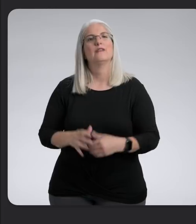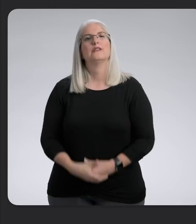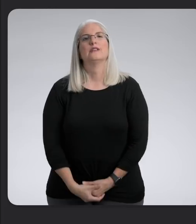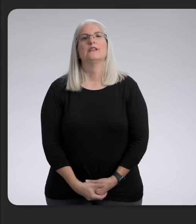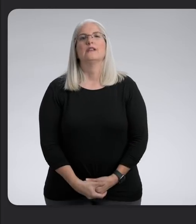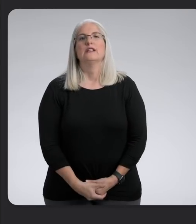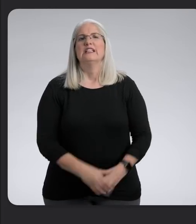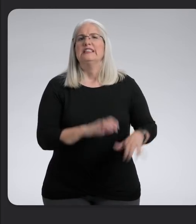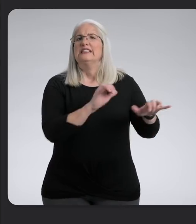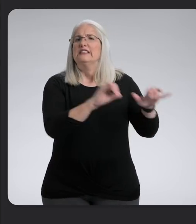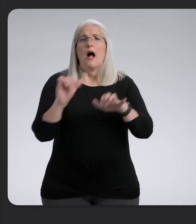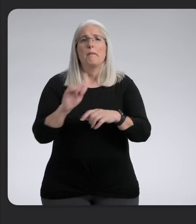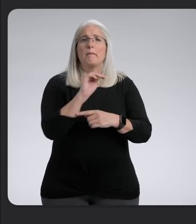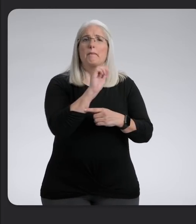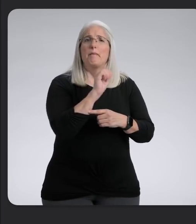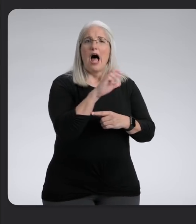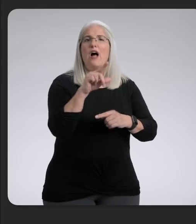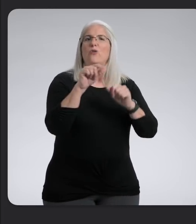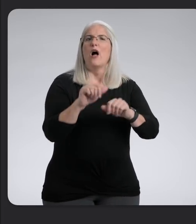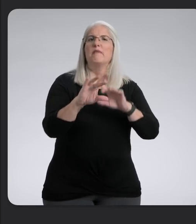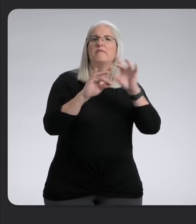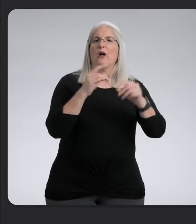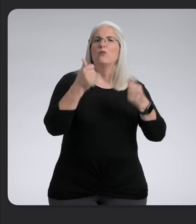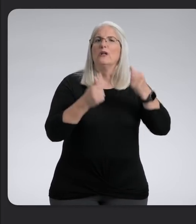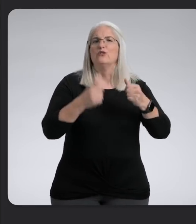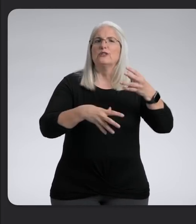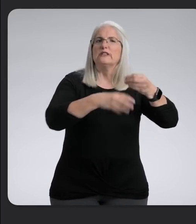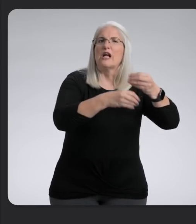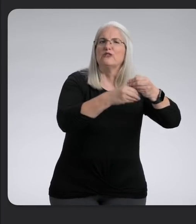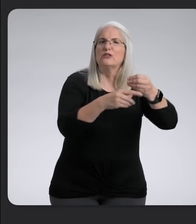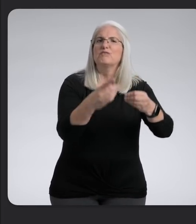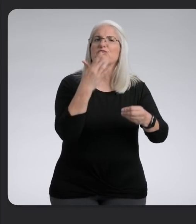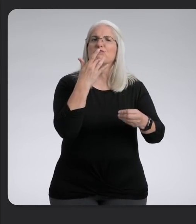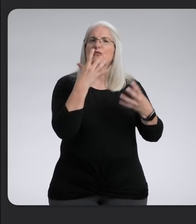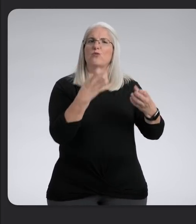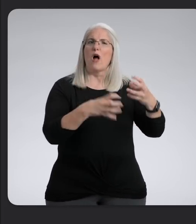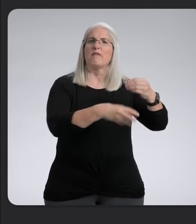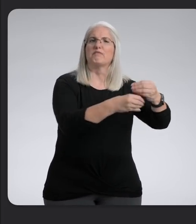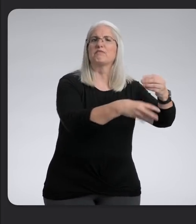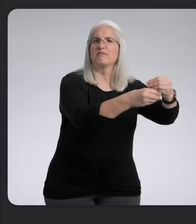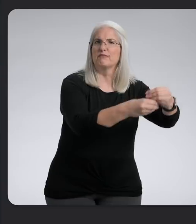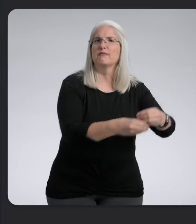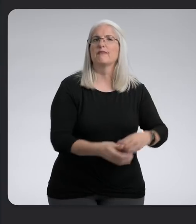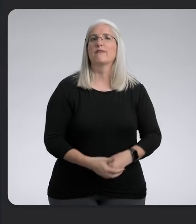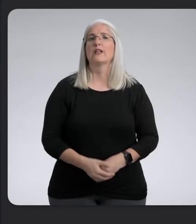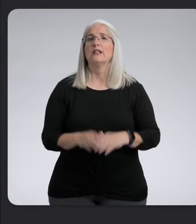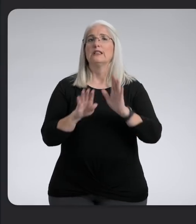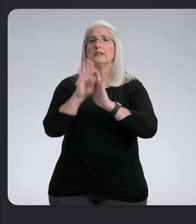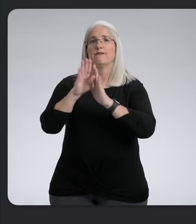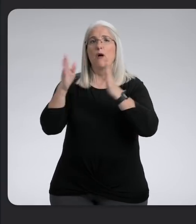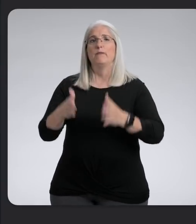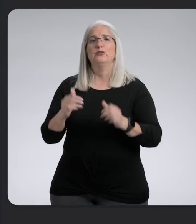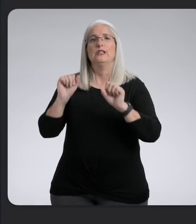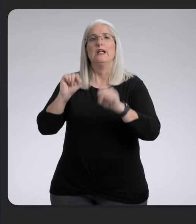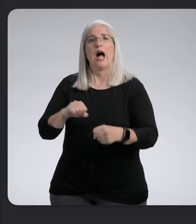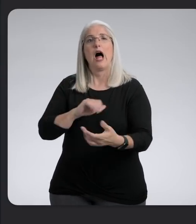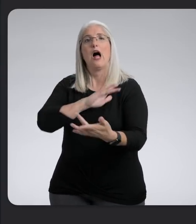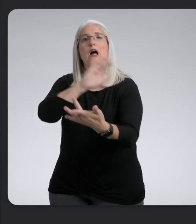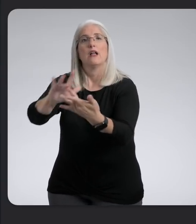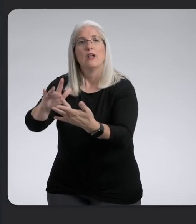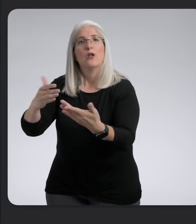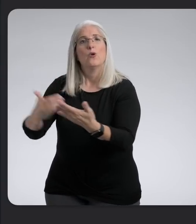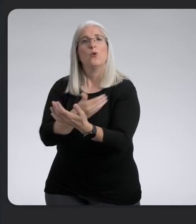want extensions to be active on, and developers can easily tap into an entirely new audience because these extensions can share code